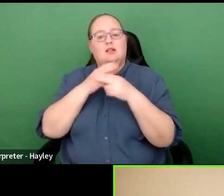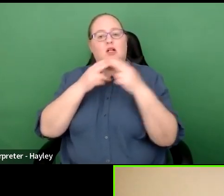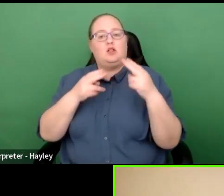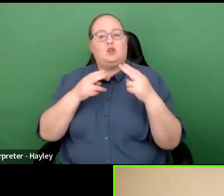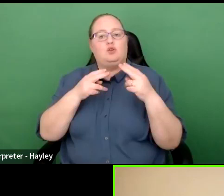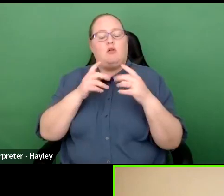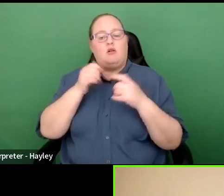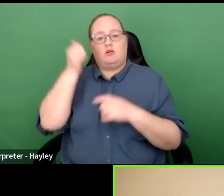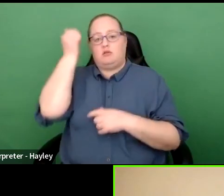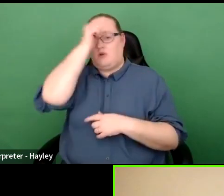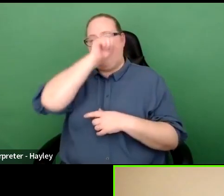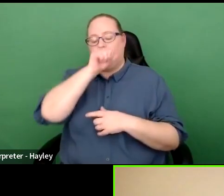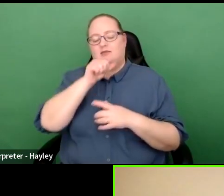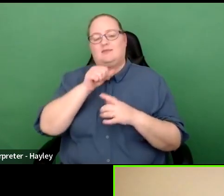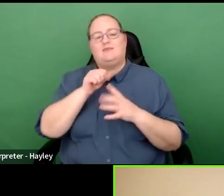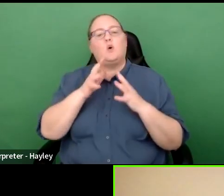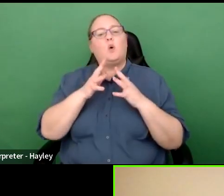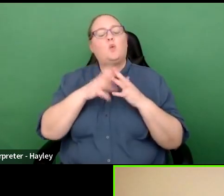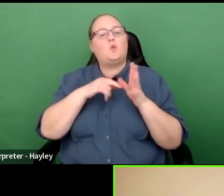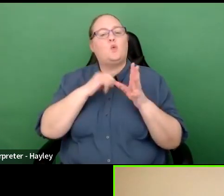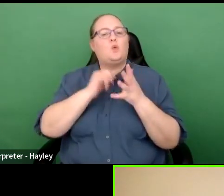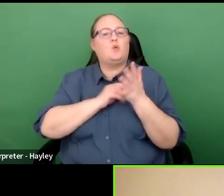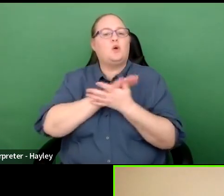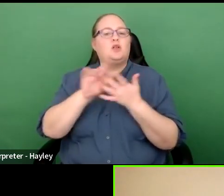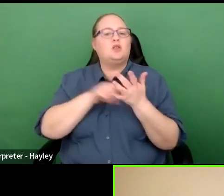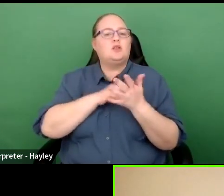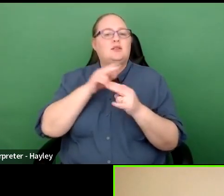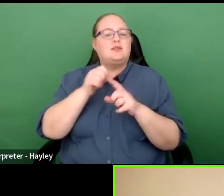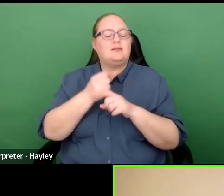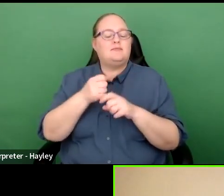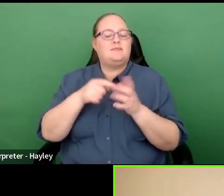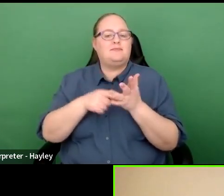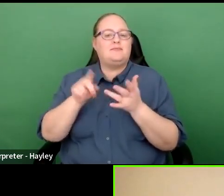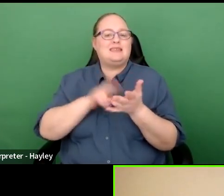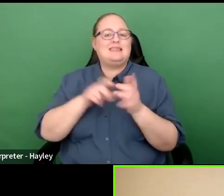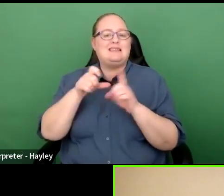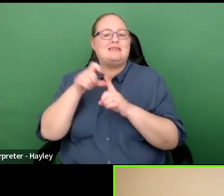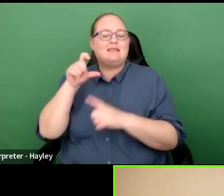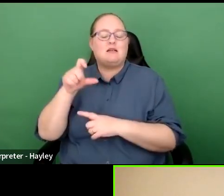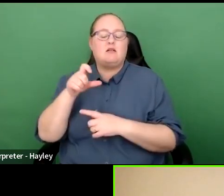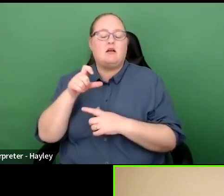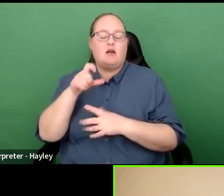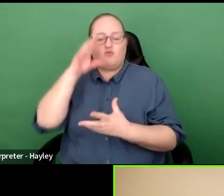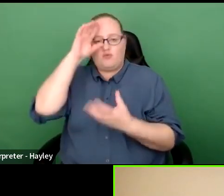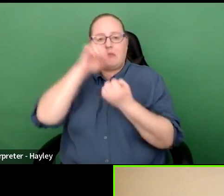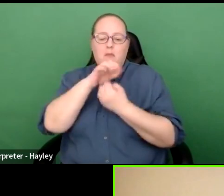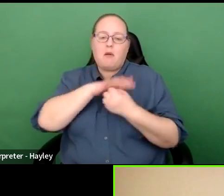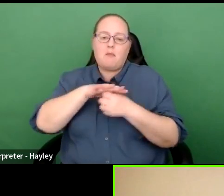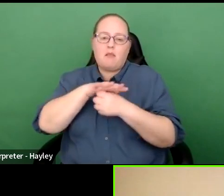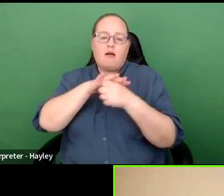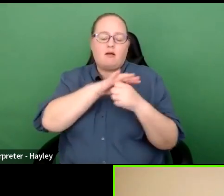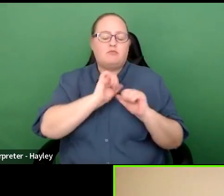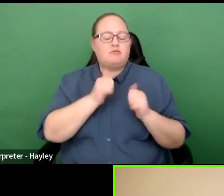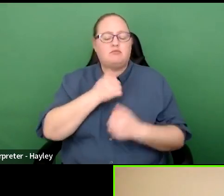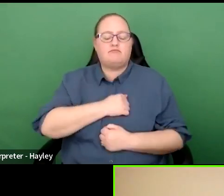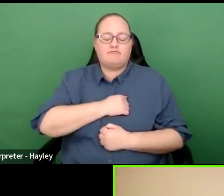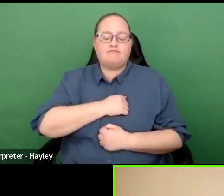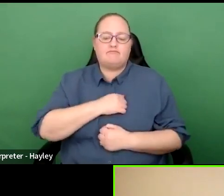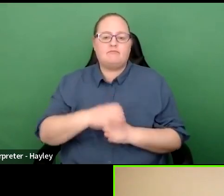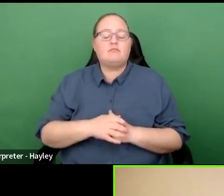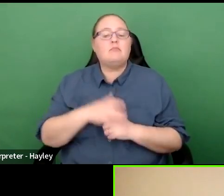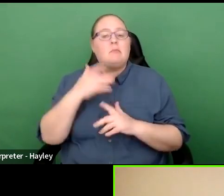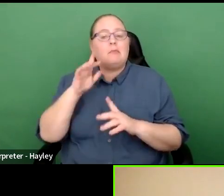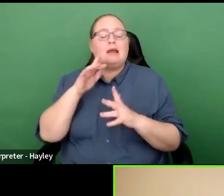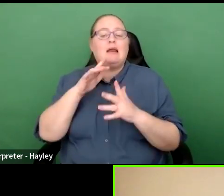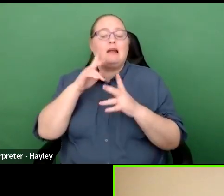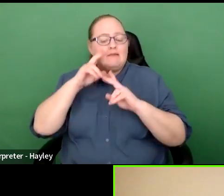D.C. Those places I also remember very fondly. She has been a co-investigator and lead